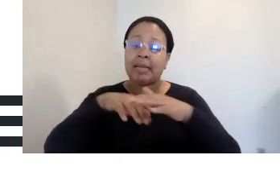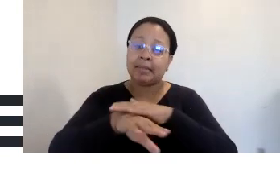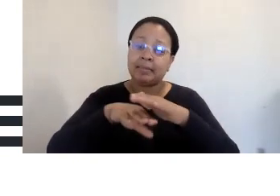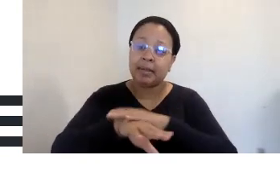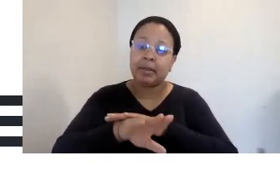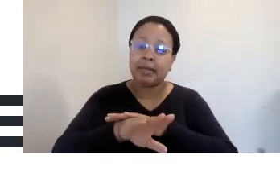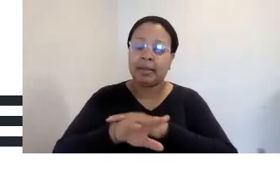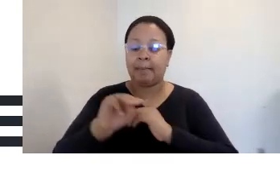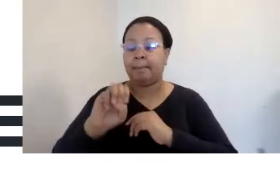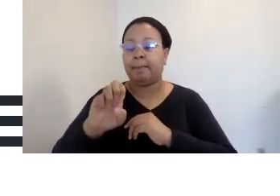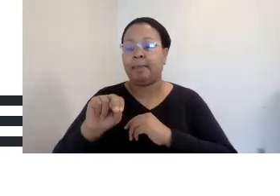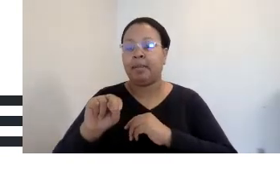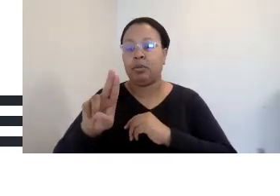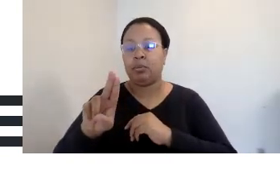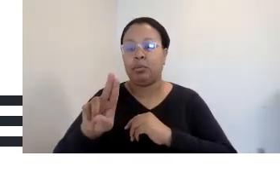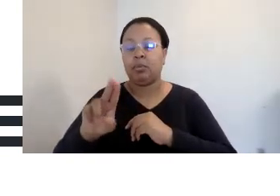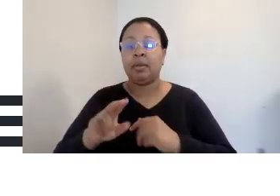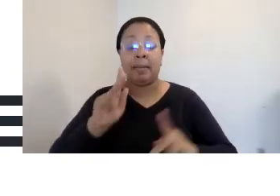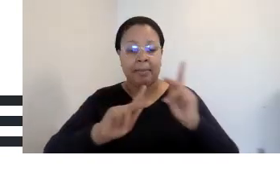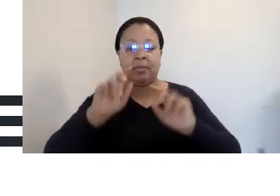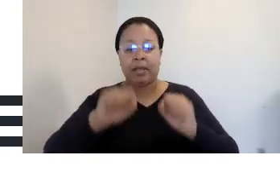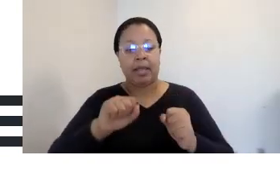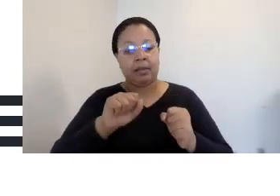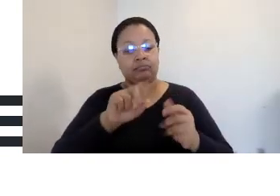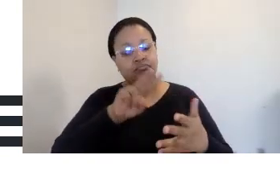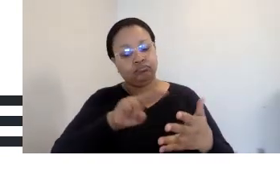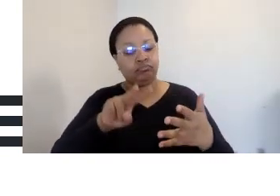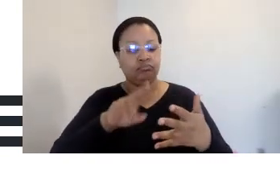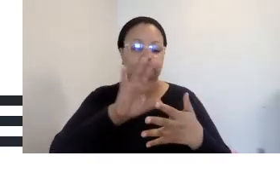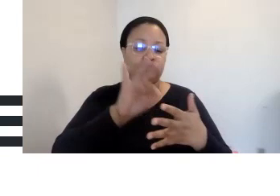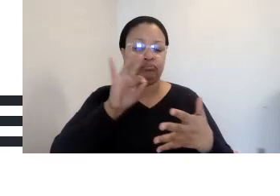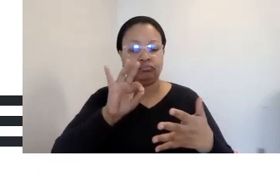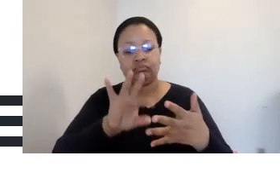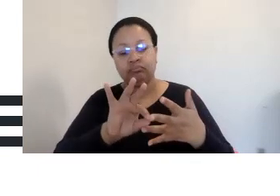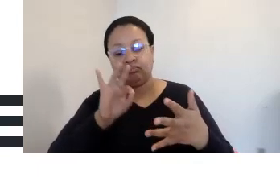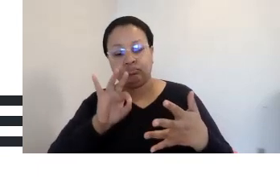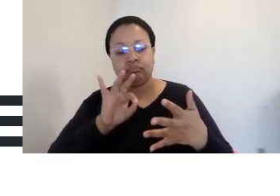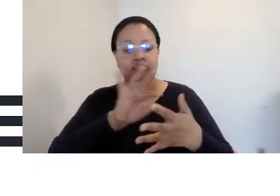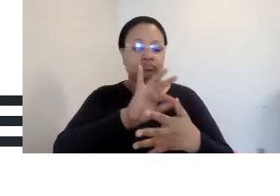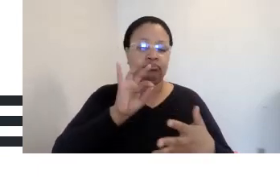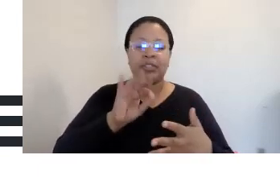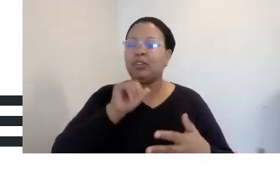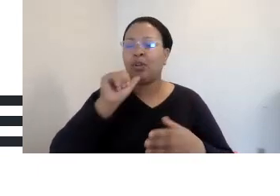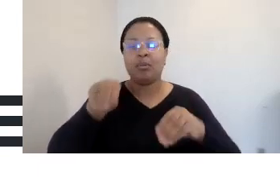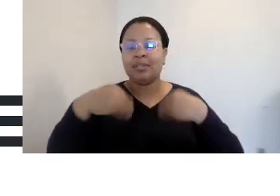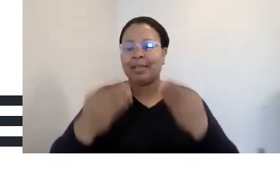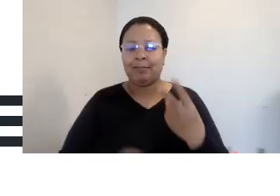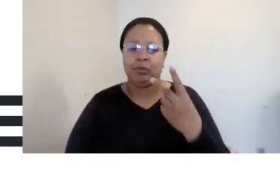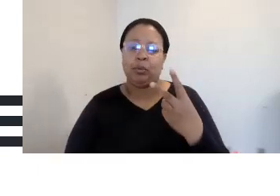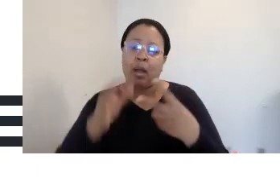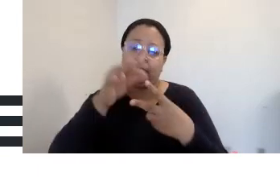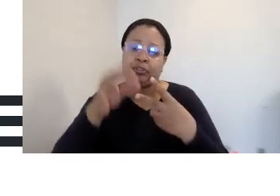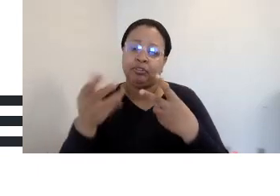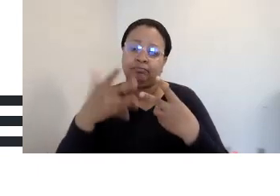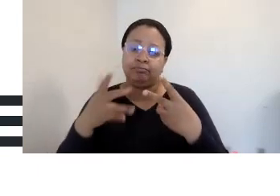accessibility like a menu that individuals can choose from. So rather than one or two options. So